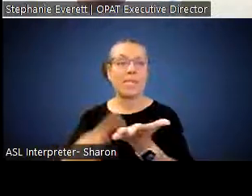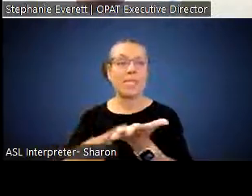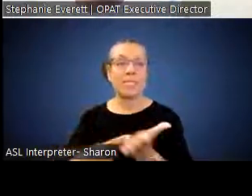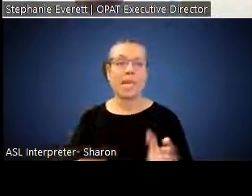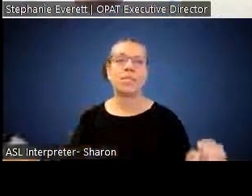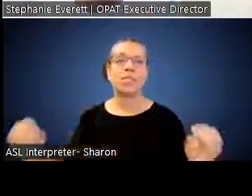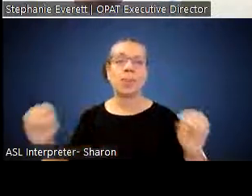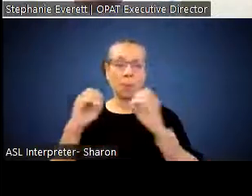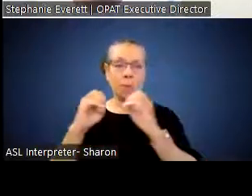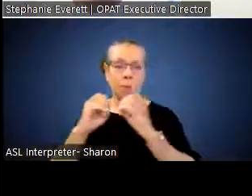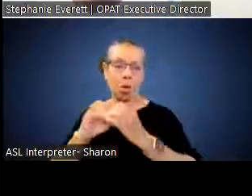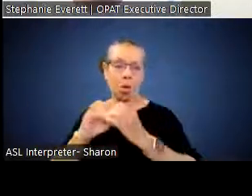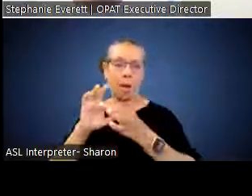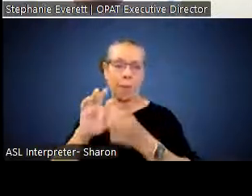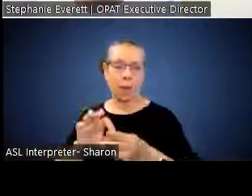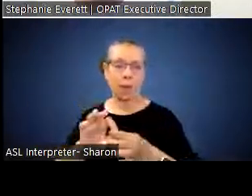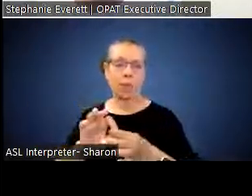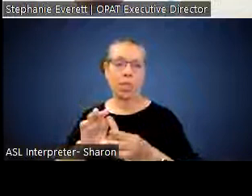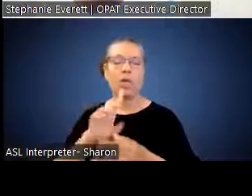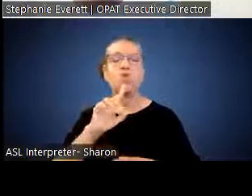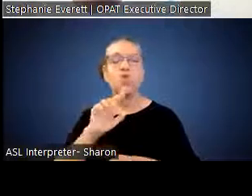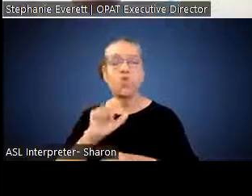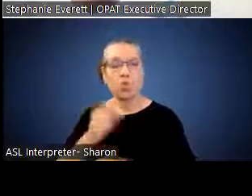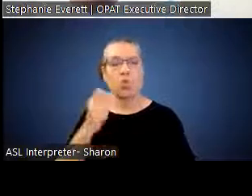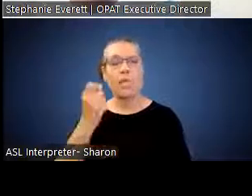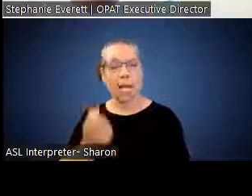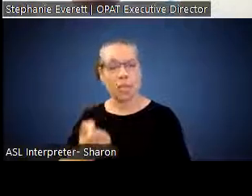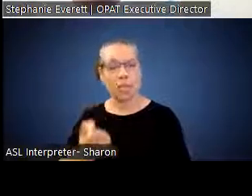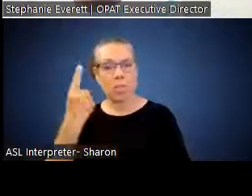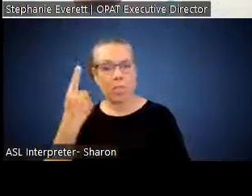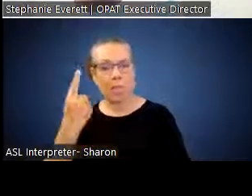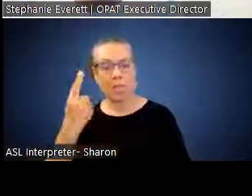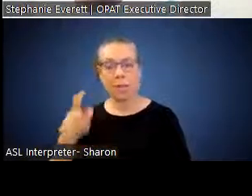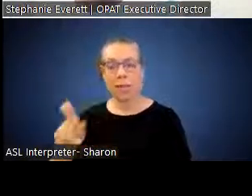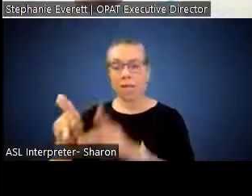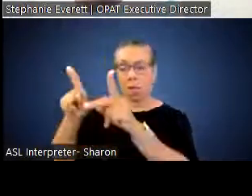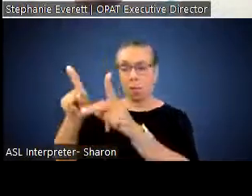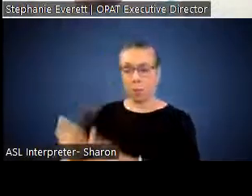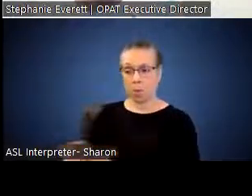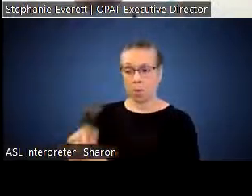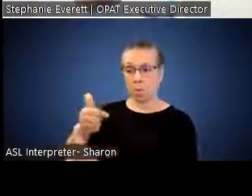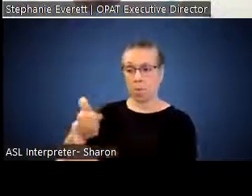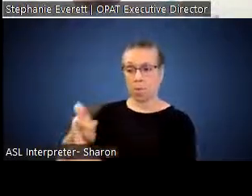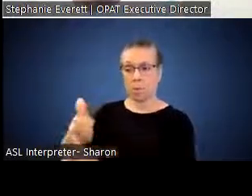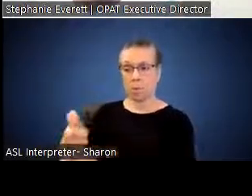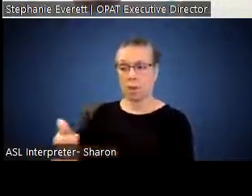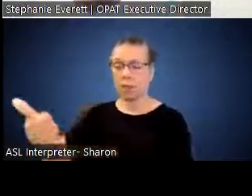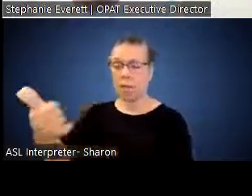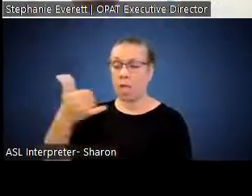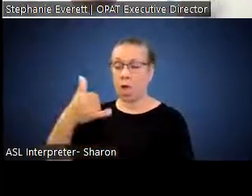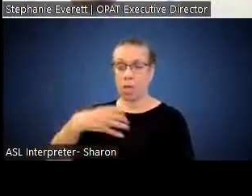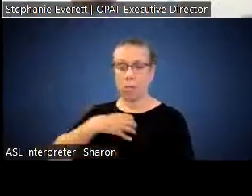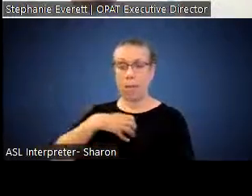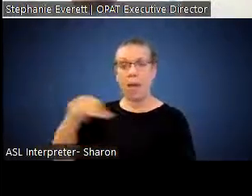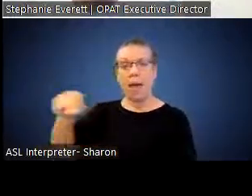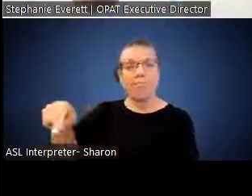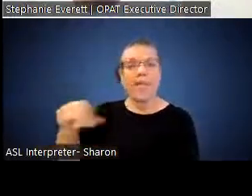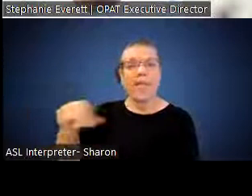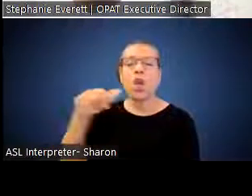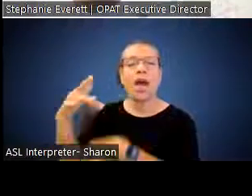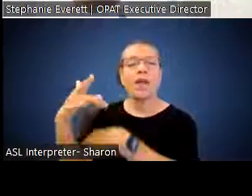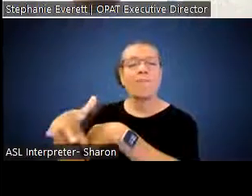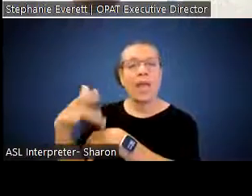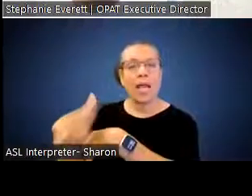have about just truly understanding that complainants themselves are not always available to follow